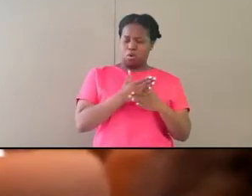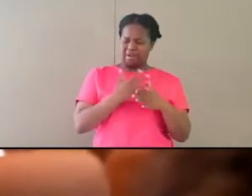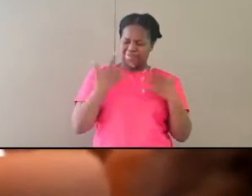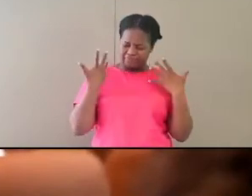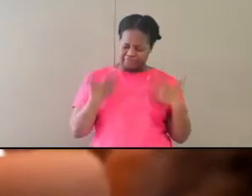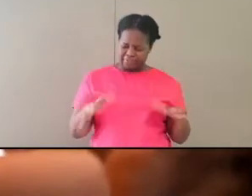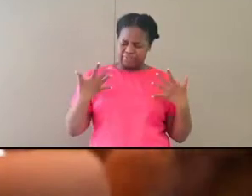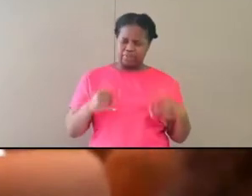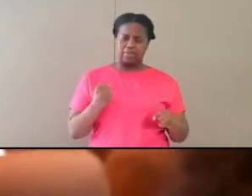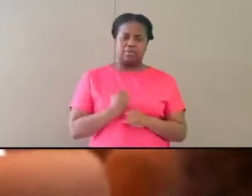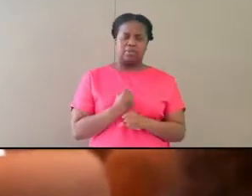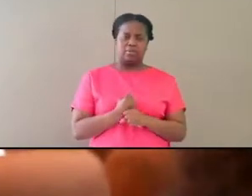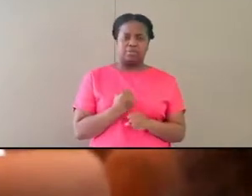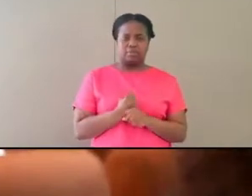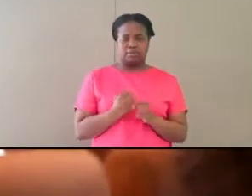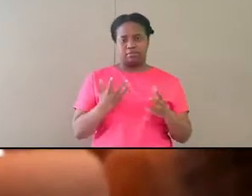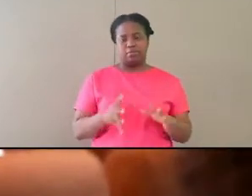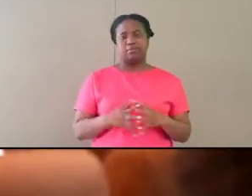gone into it.